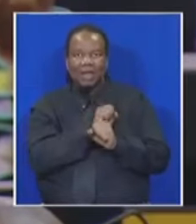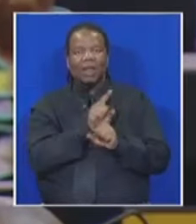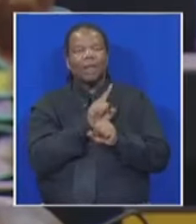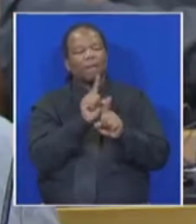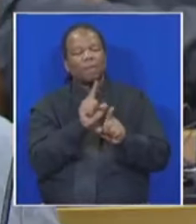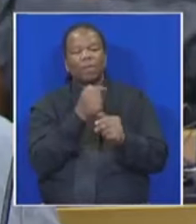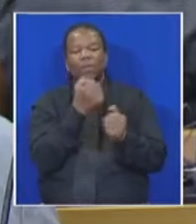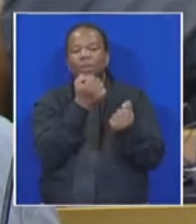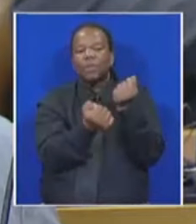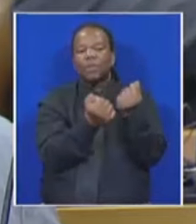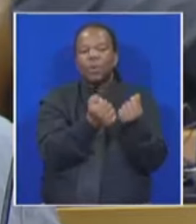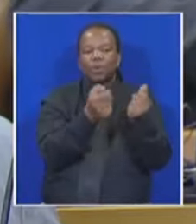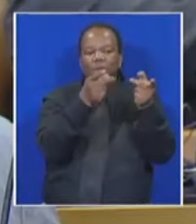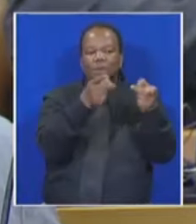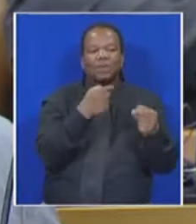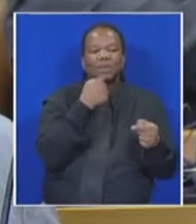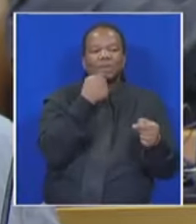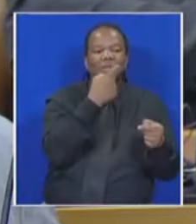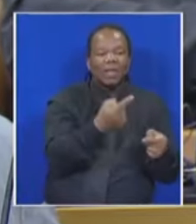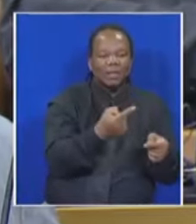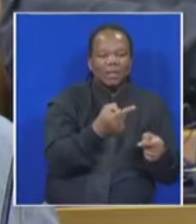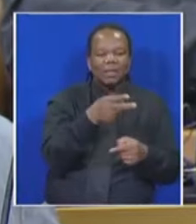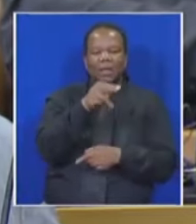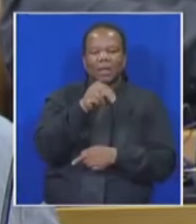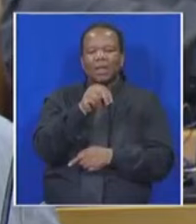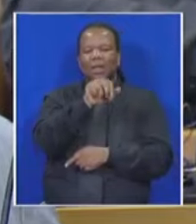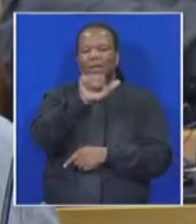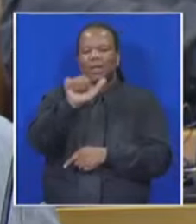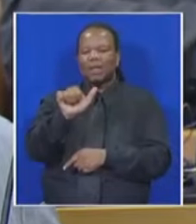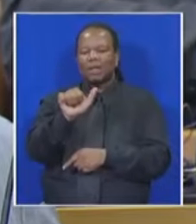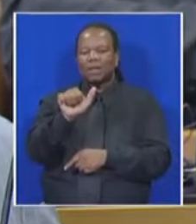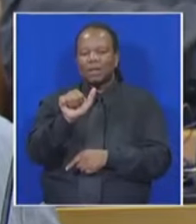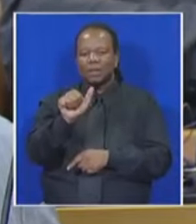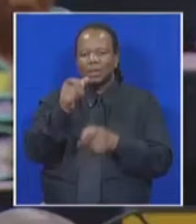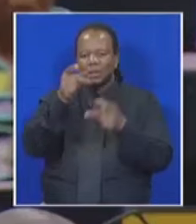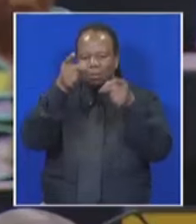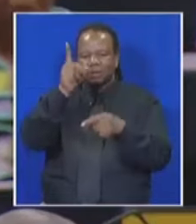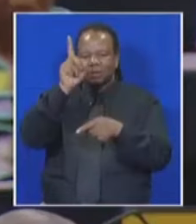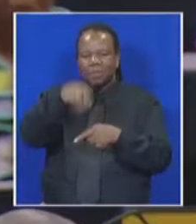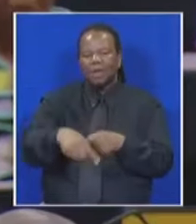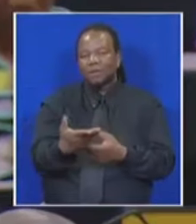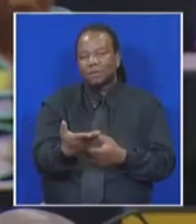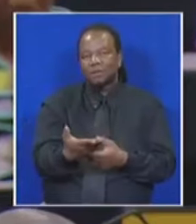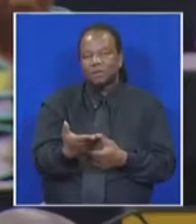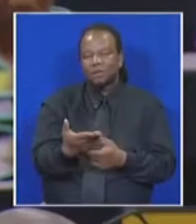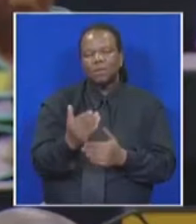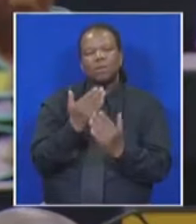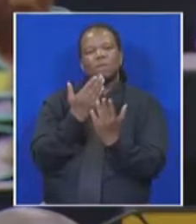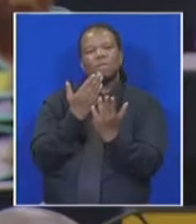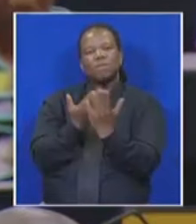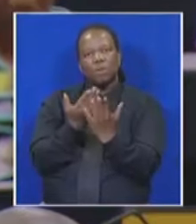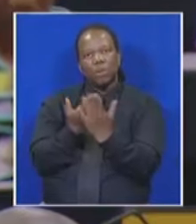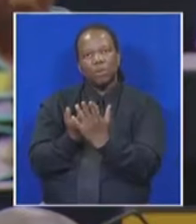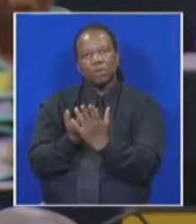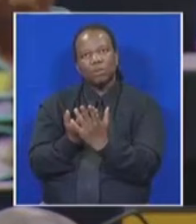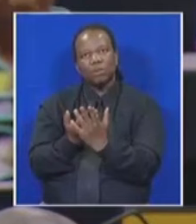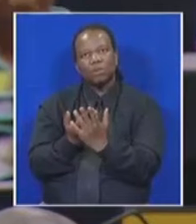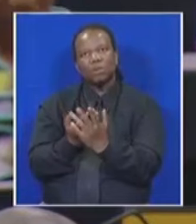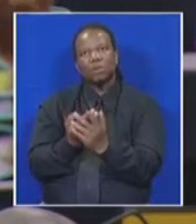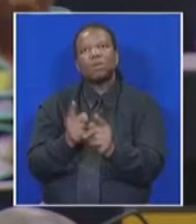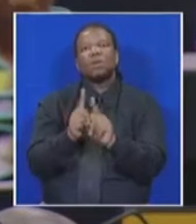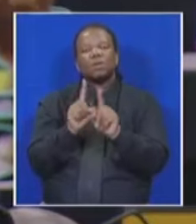says it's up to the House to decide for themselves. Yes. So, my proposal would be that we allow the House to take